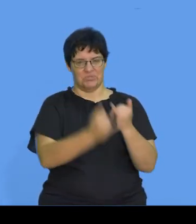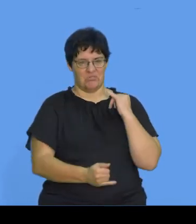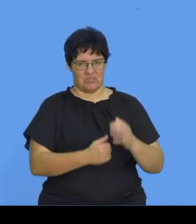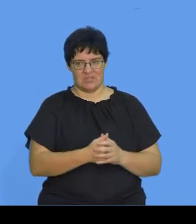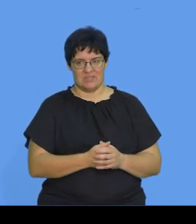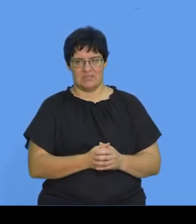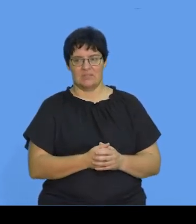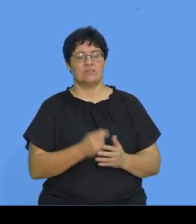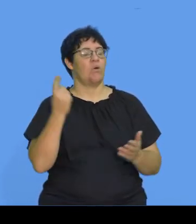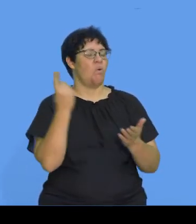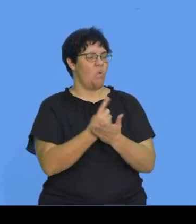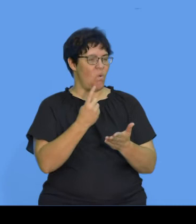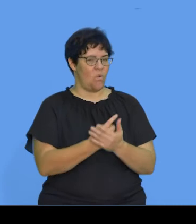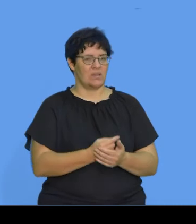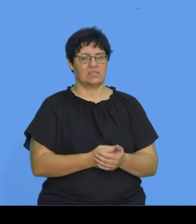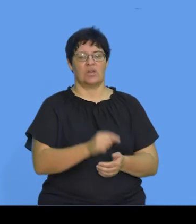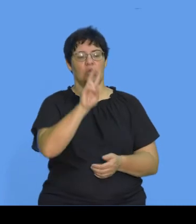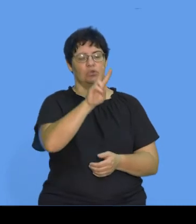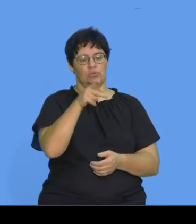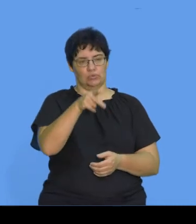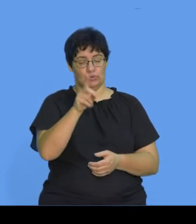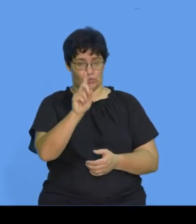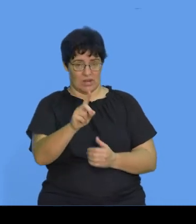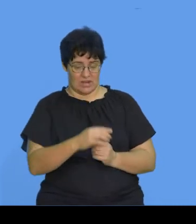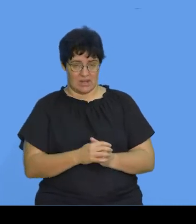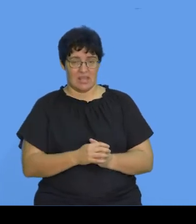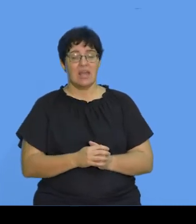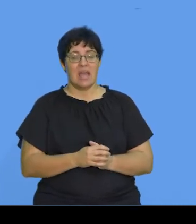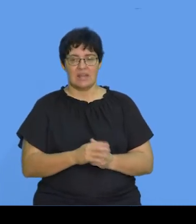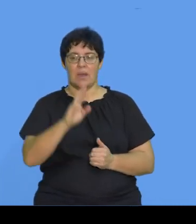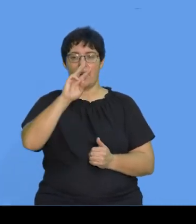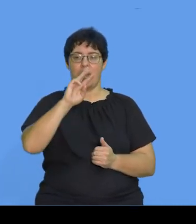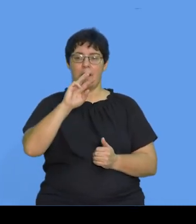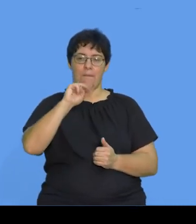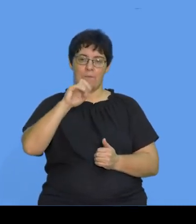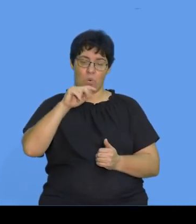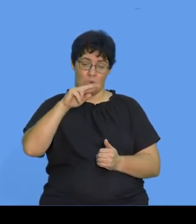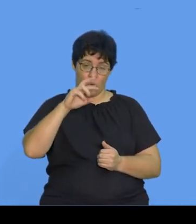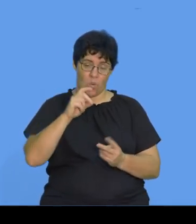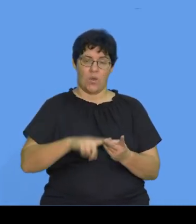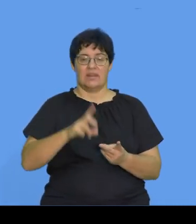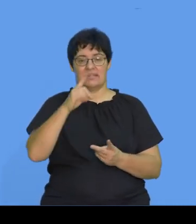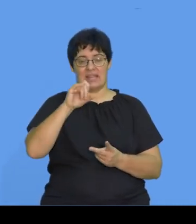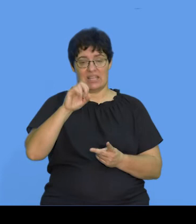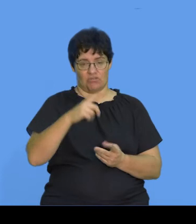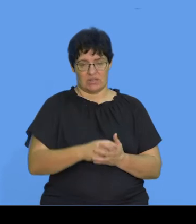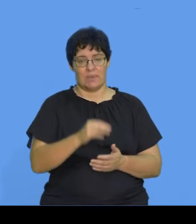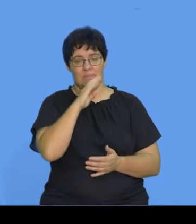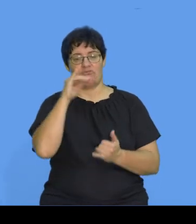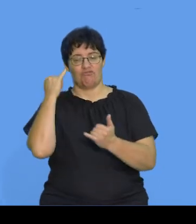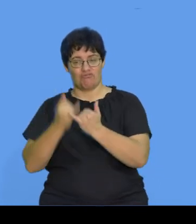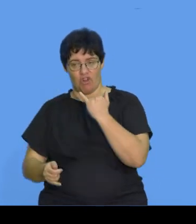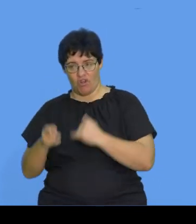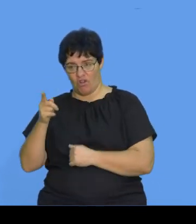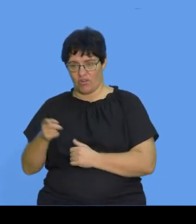my ratio? Always 2:1 in a mono and a disaccharide. So I know that is wrong.